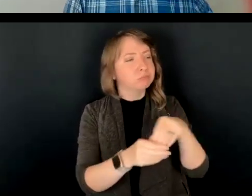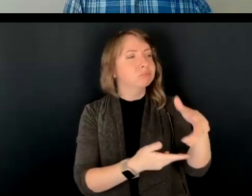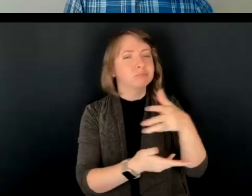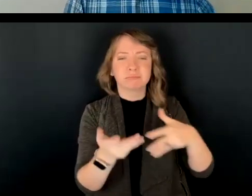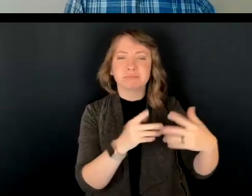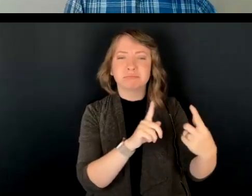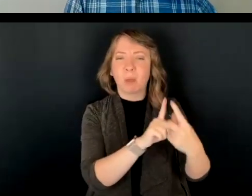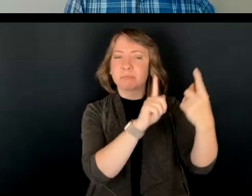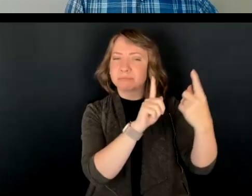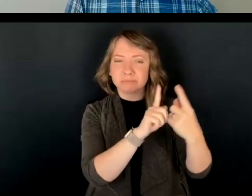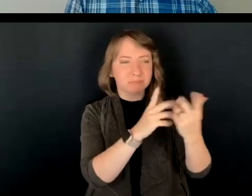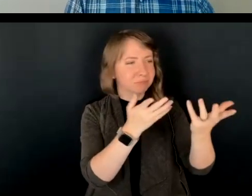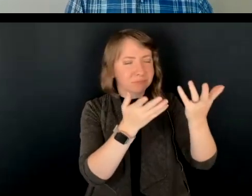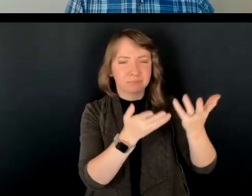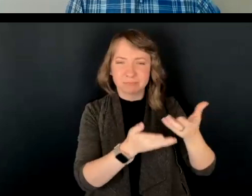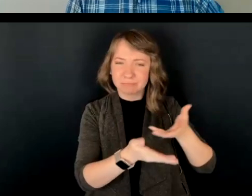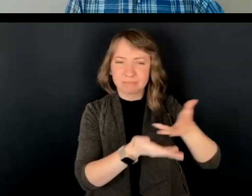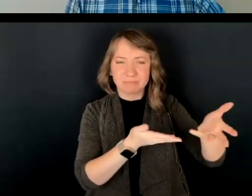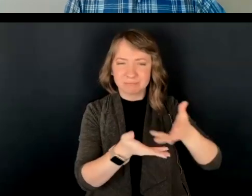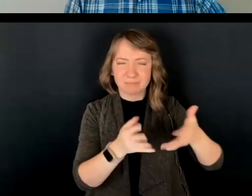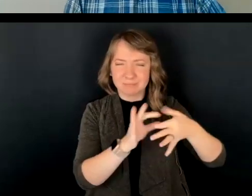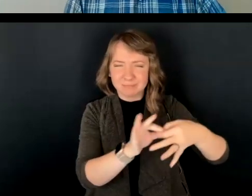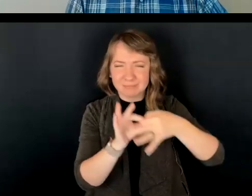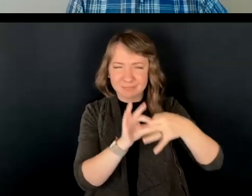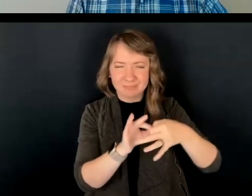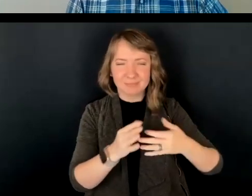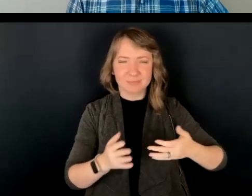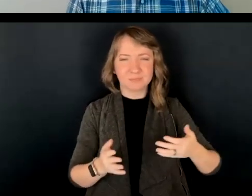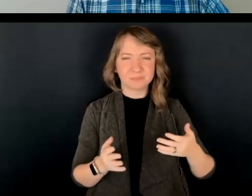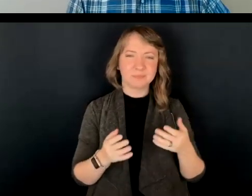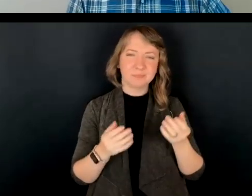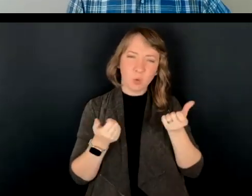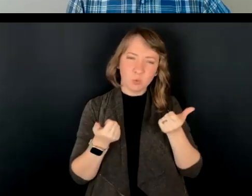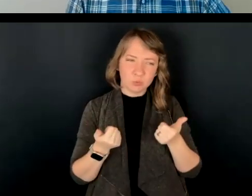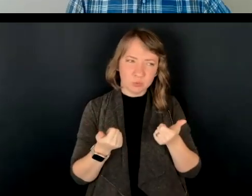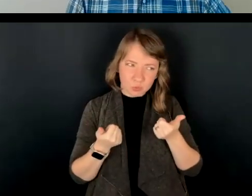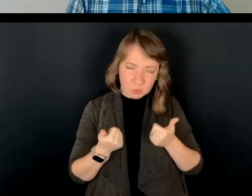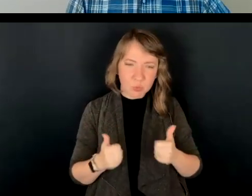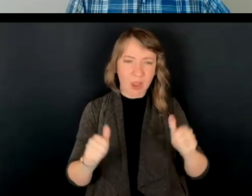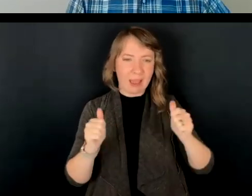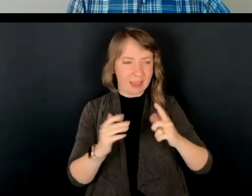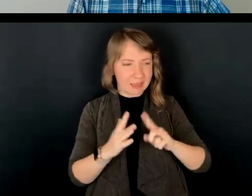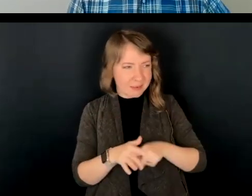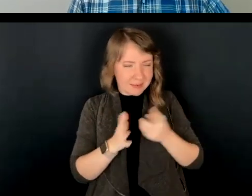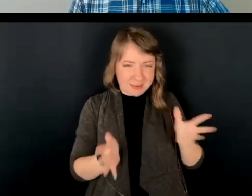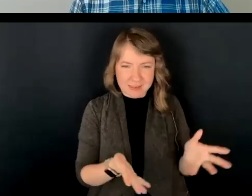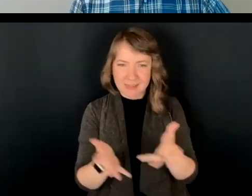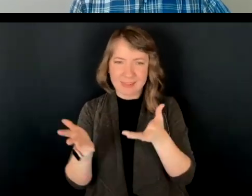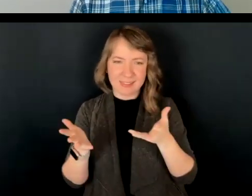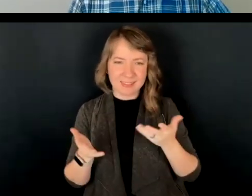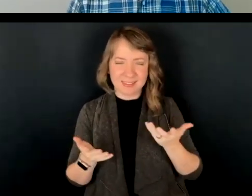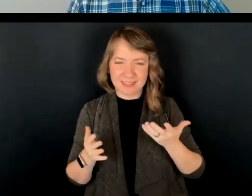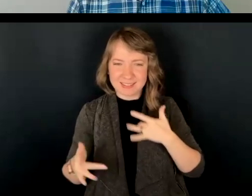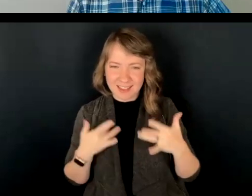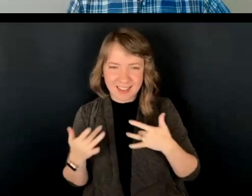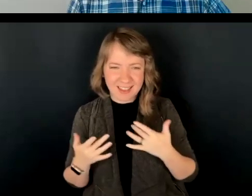bring everybody together. So just being that spark plug to tie people together and to keep the enthusiasm going, like, because it gets hard